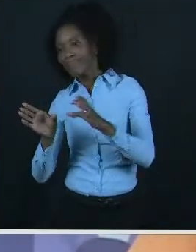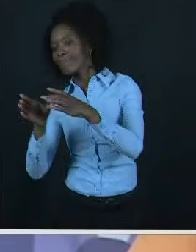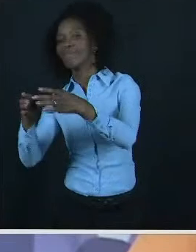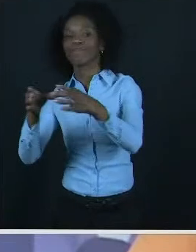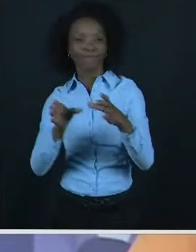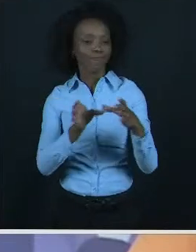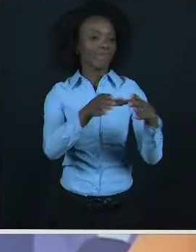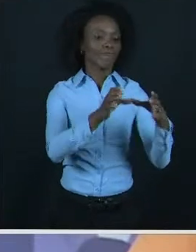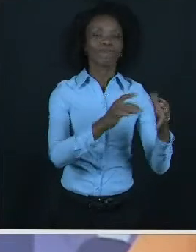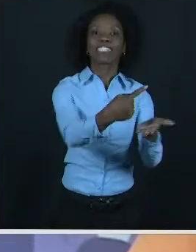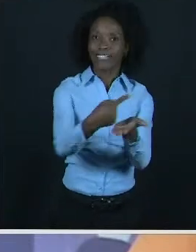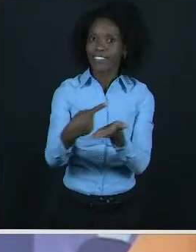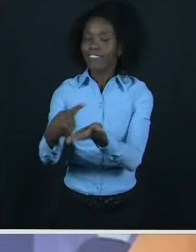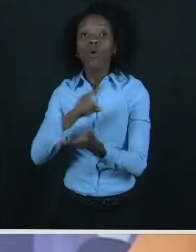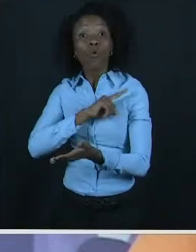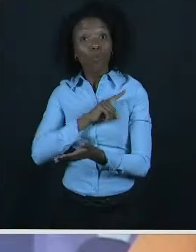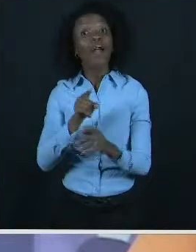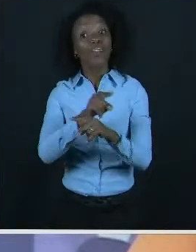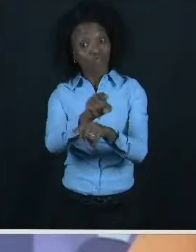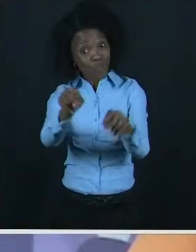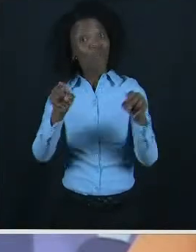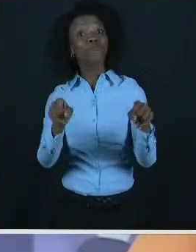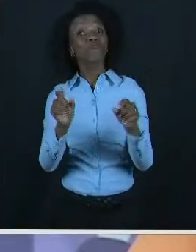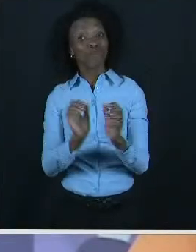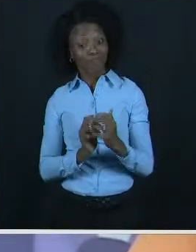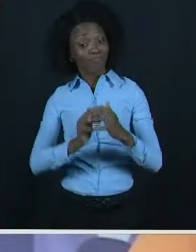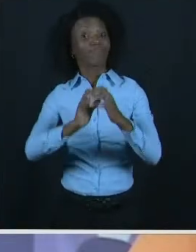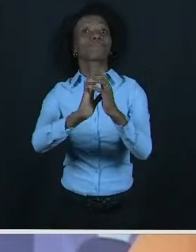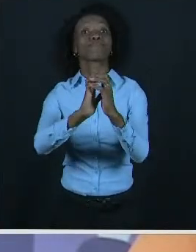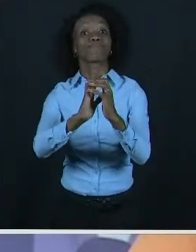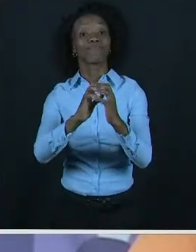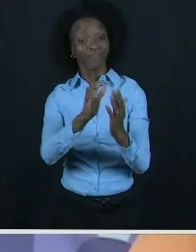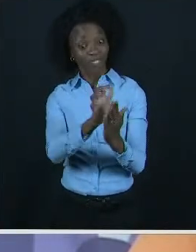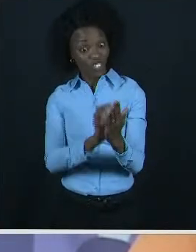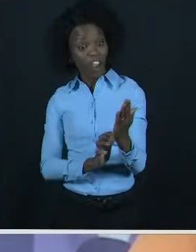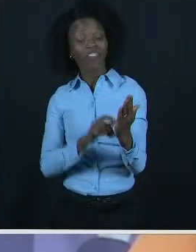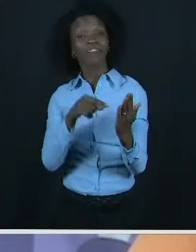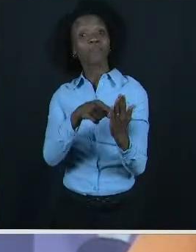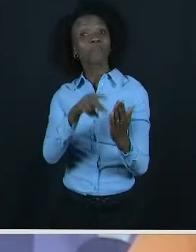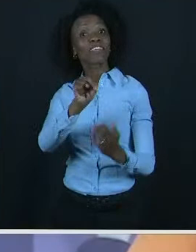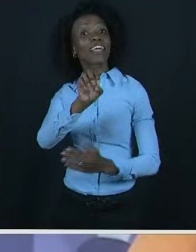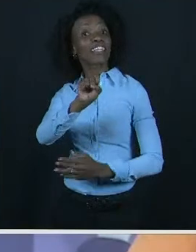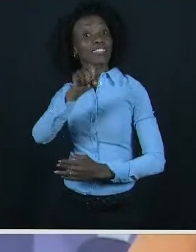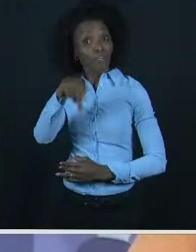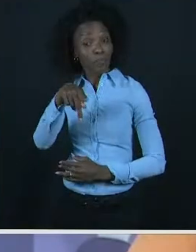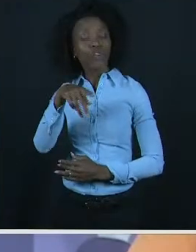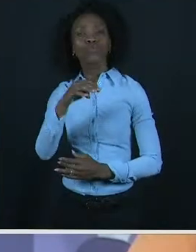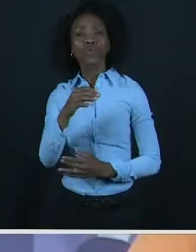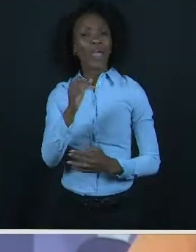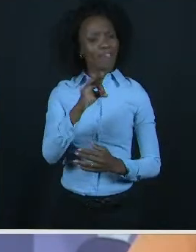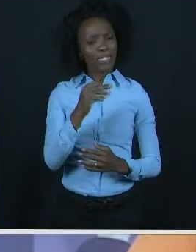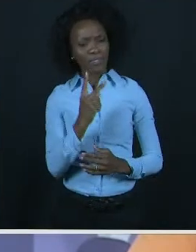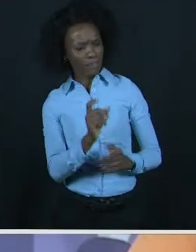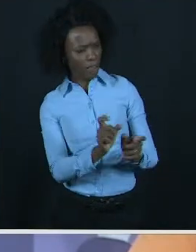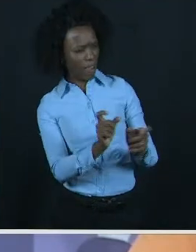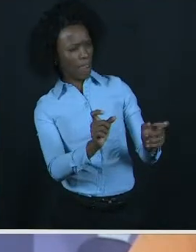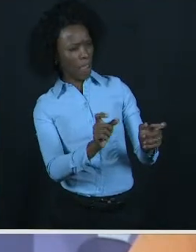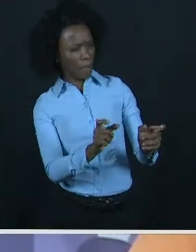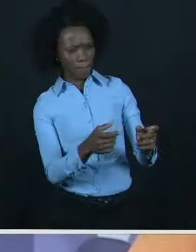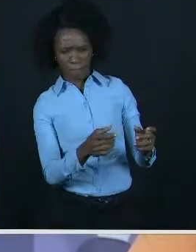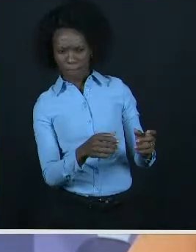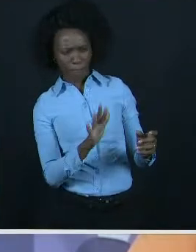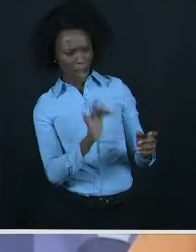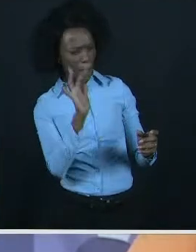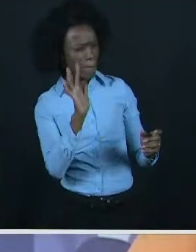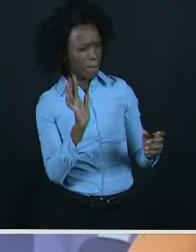you crafted the National Strategic Plan. Where there are gaps, where there are lapses, where there are weaknesses, we